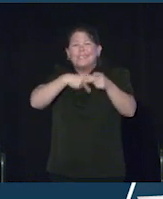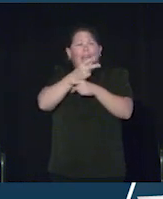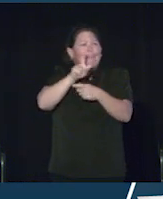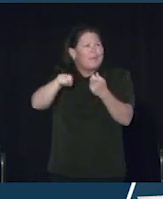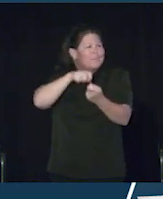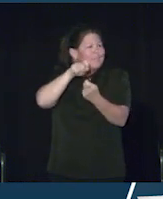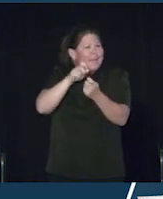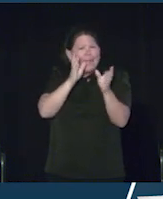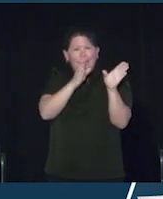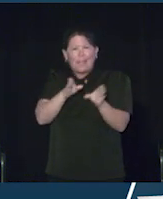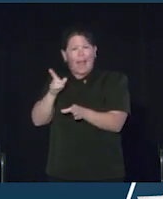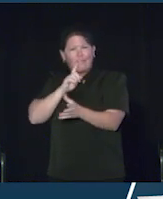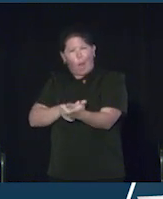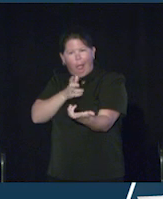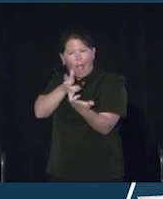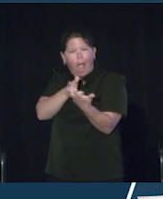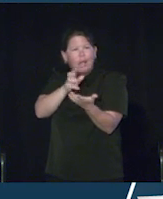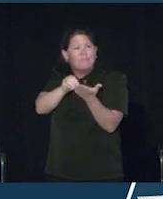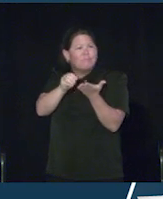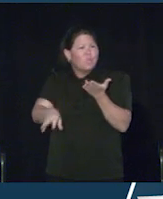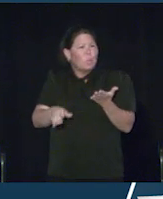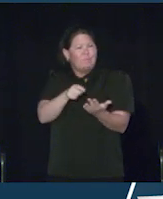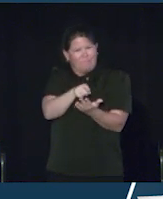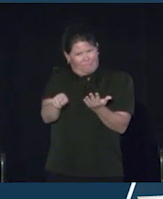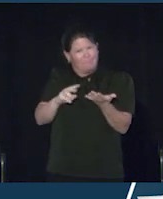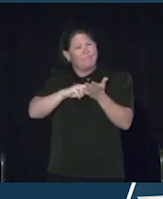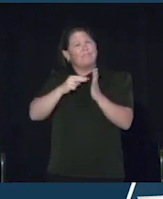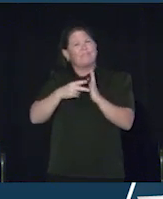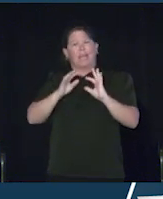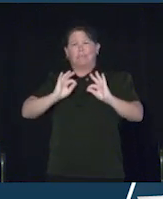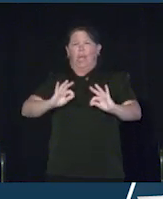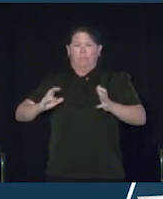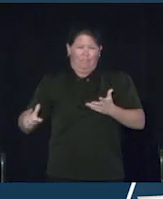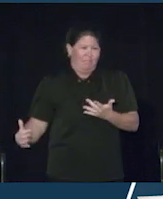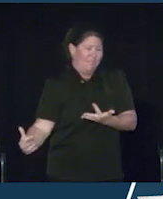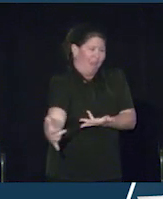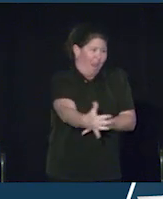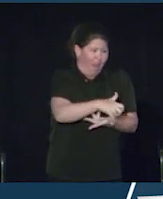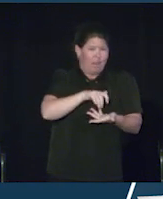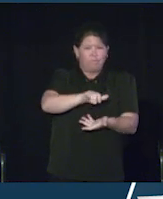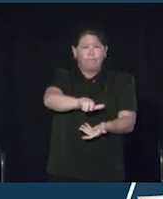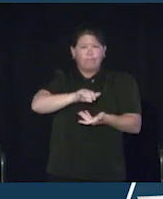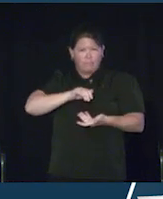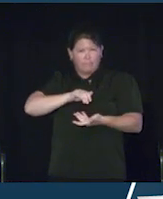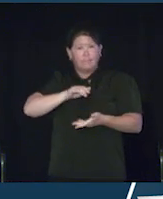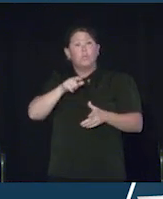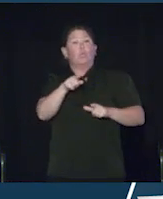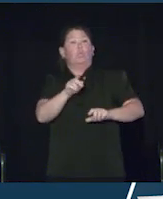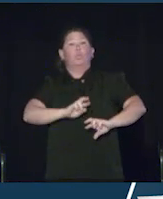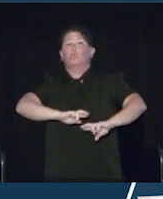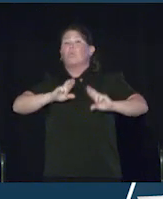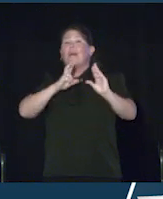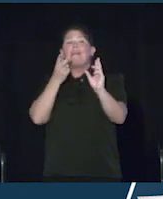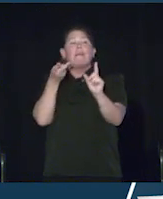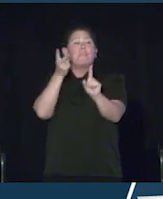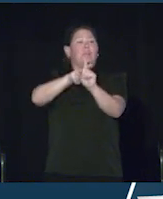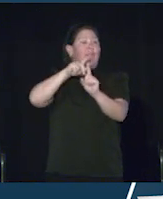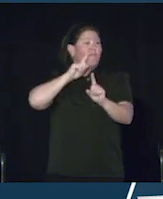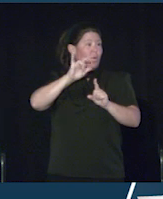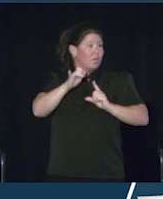will also be good to submit that information. So at the time that you're applying for services, it's really important